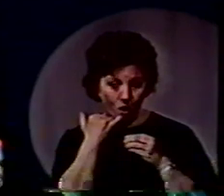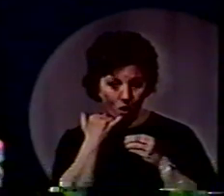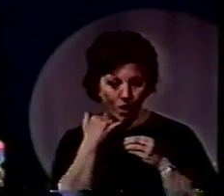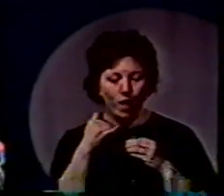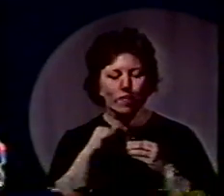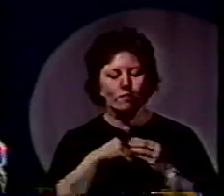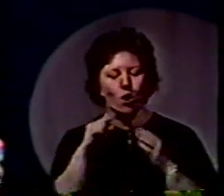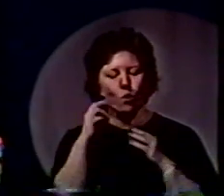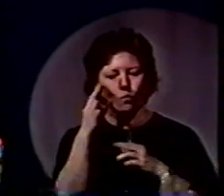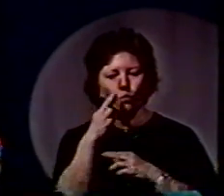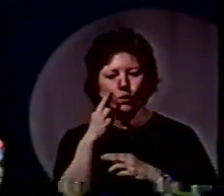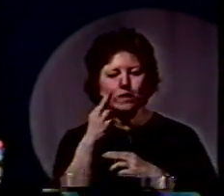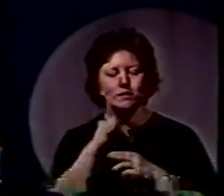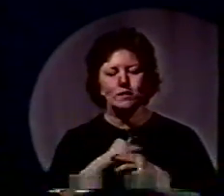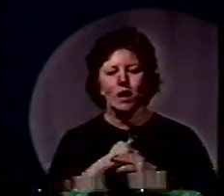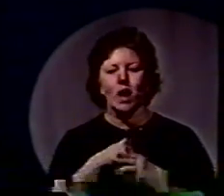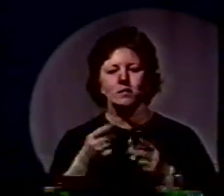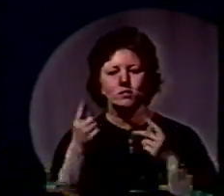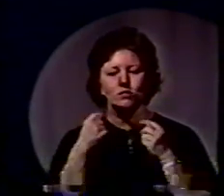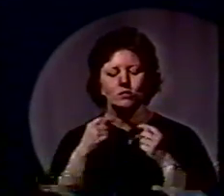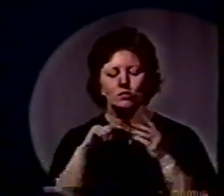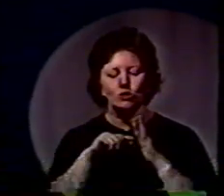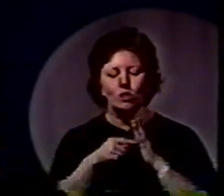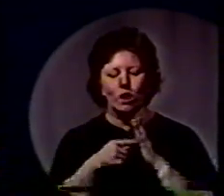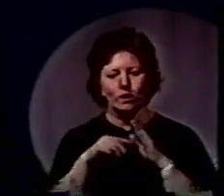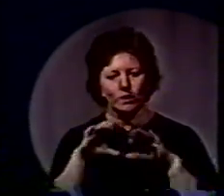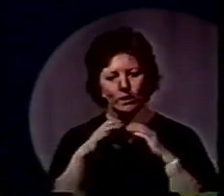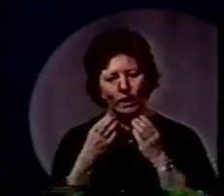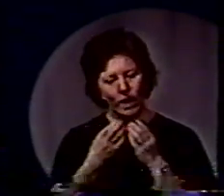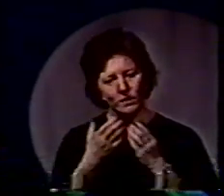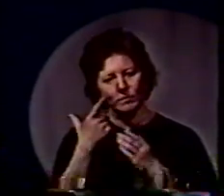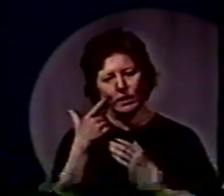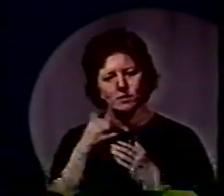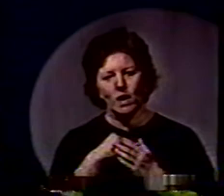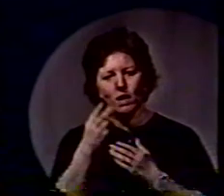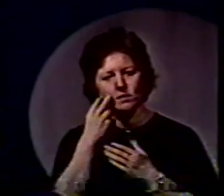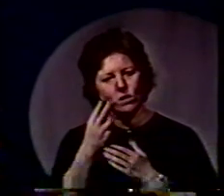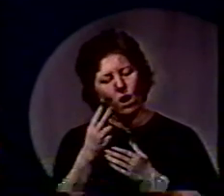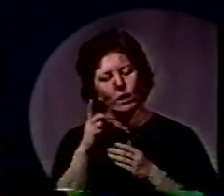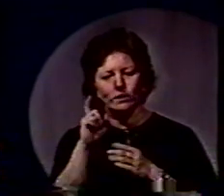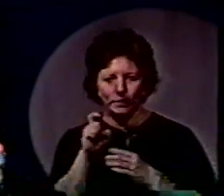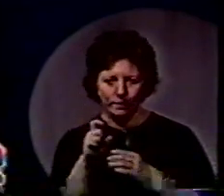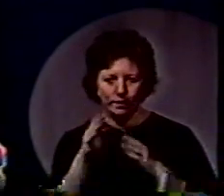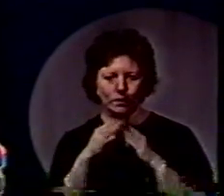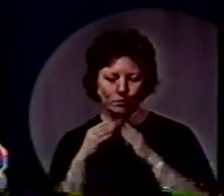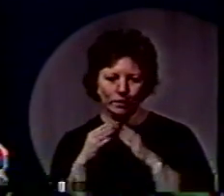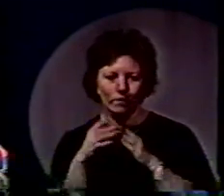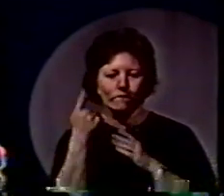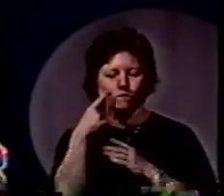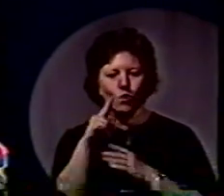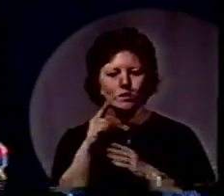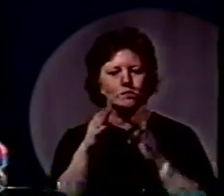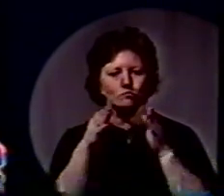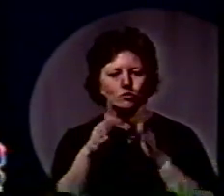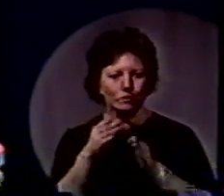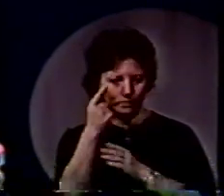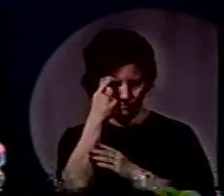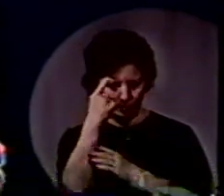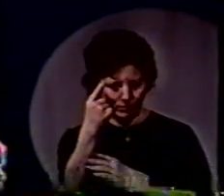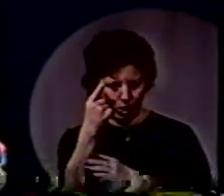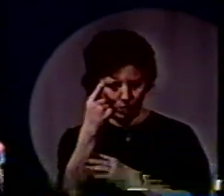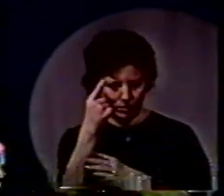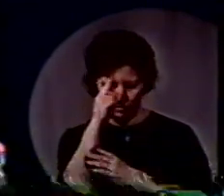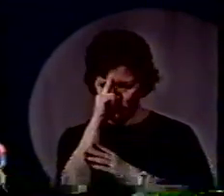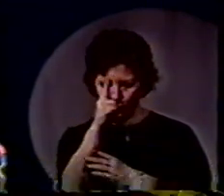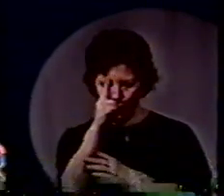the classes at Broadway Body Works was because I saw a need in the community for some street smarts. I